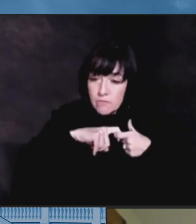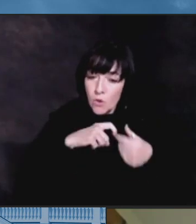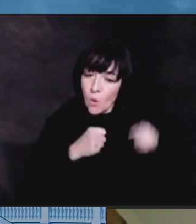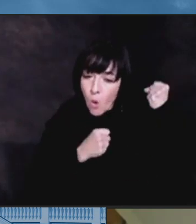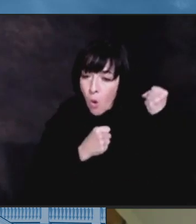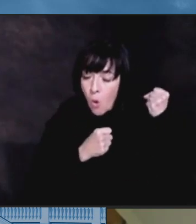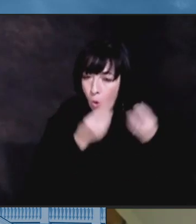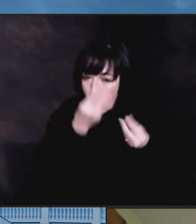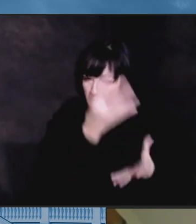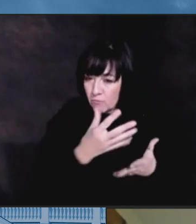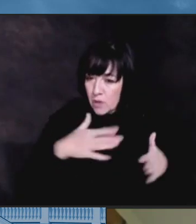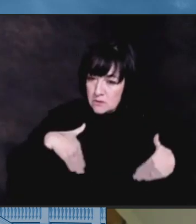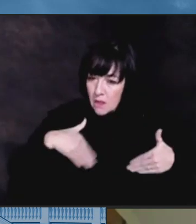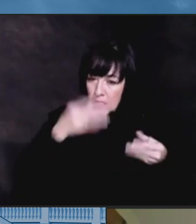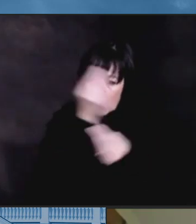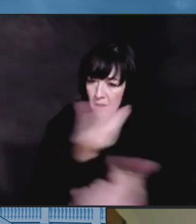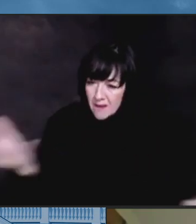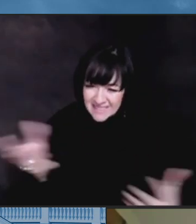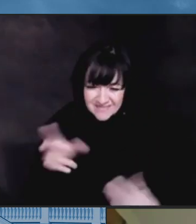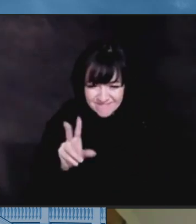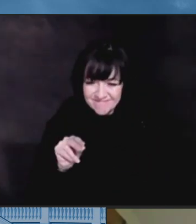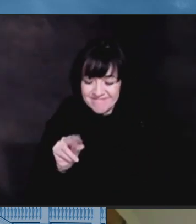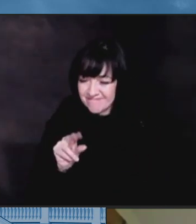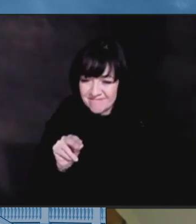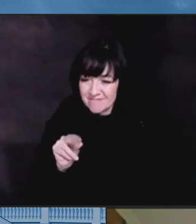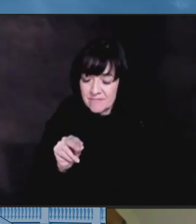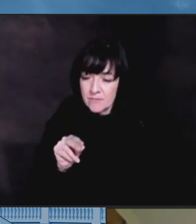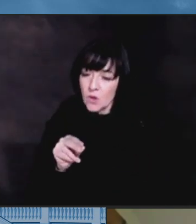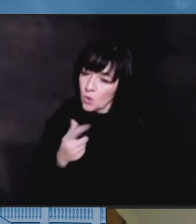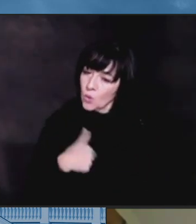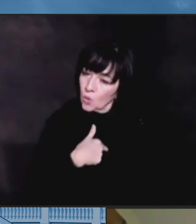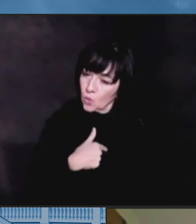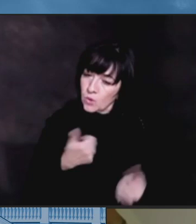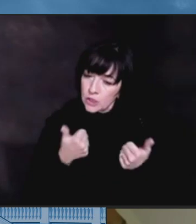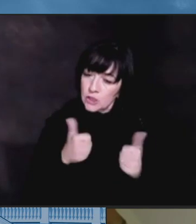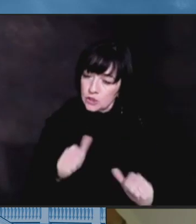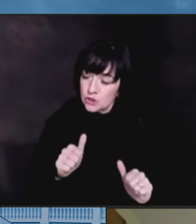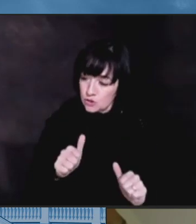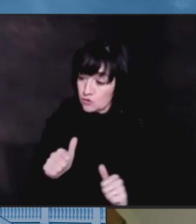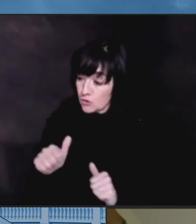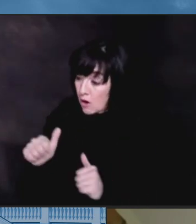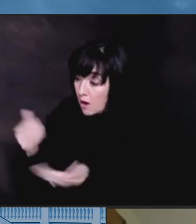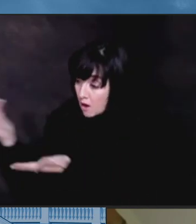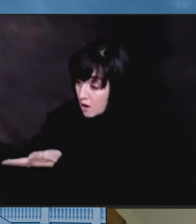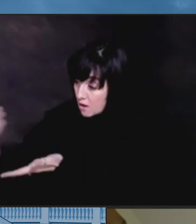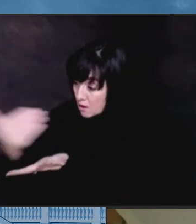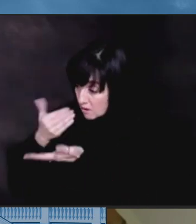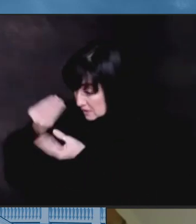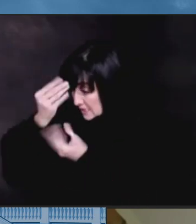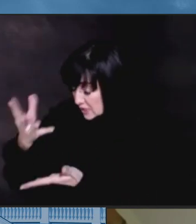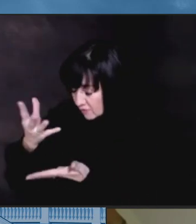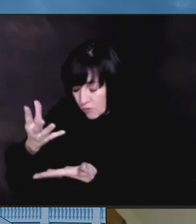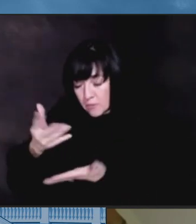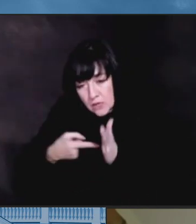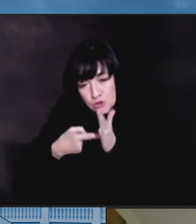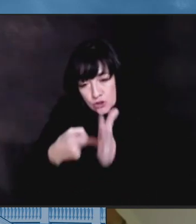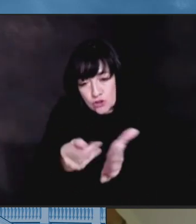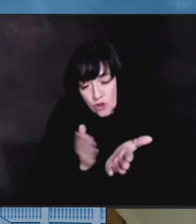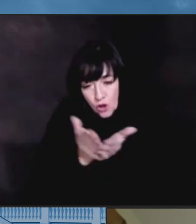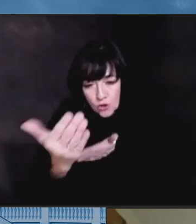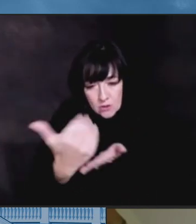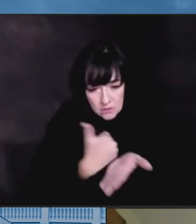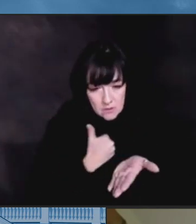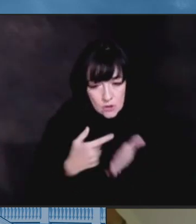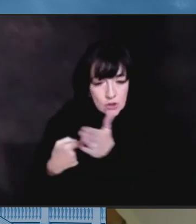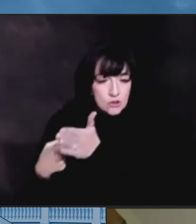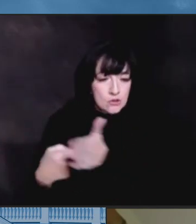to get more information to be transparent, to tell the story about what is going on in the school setting.